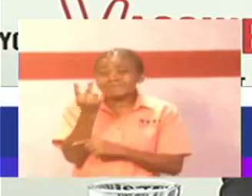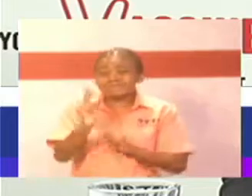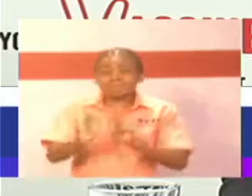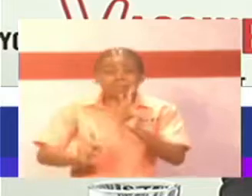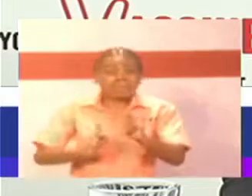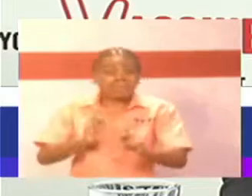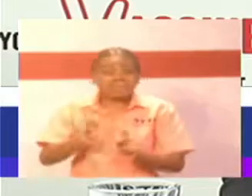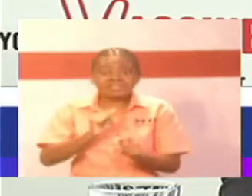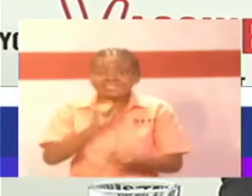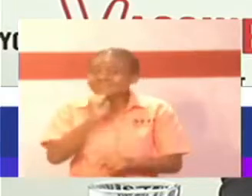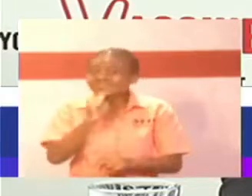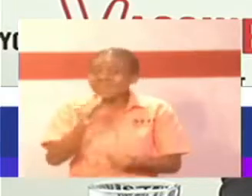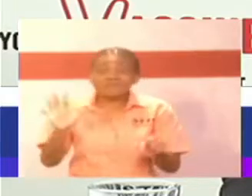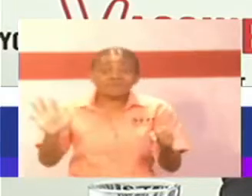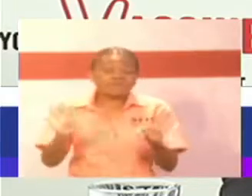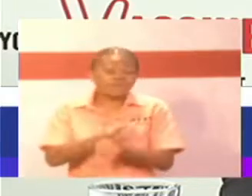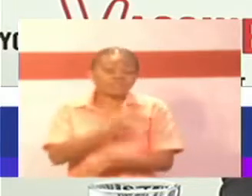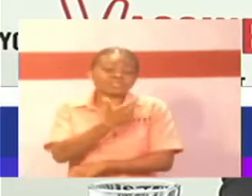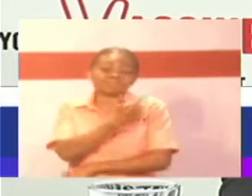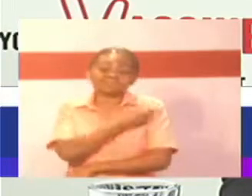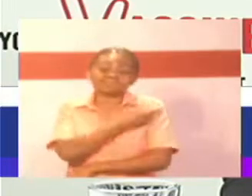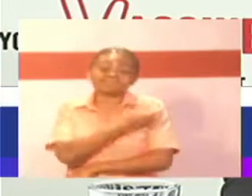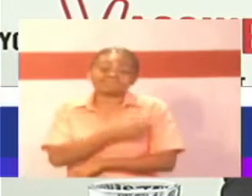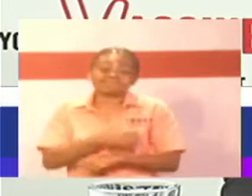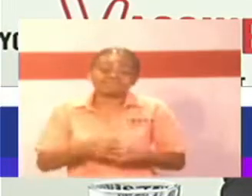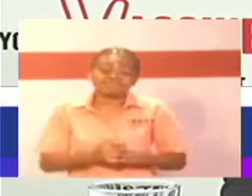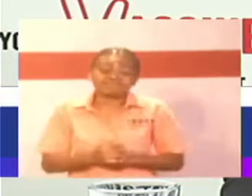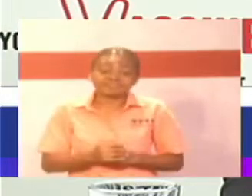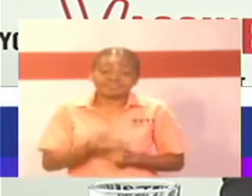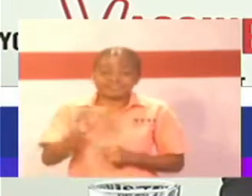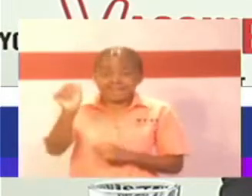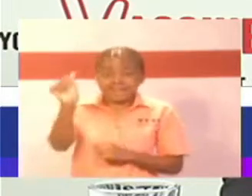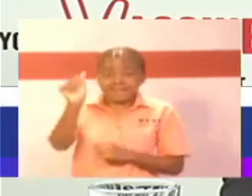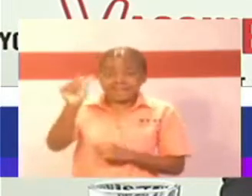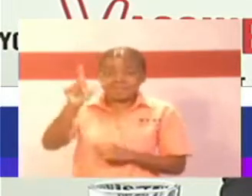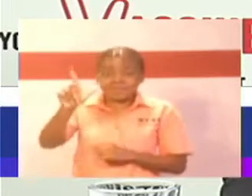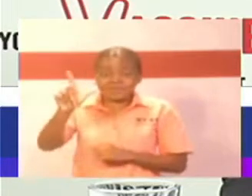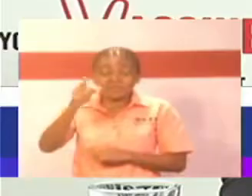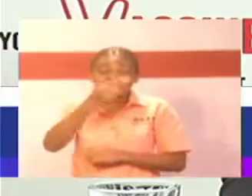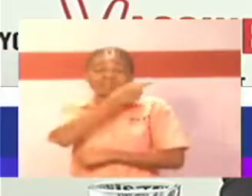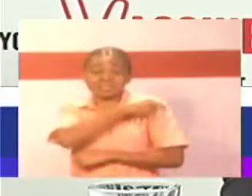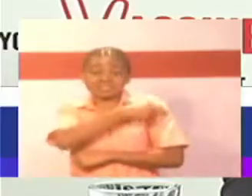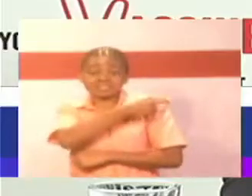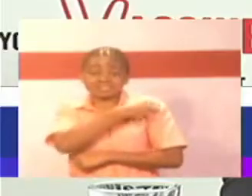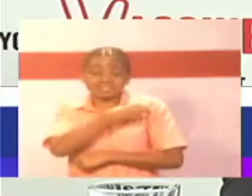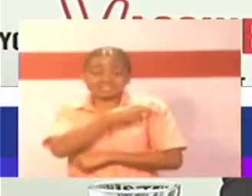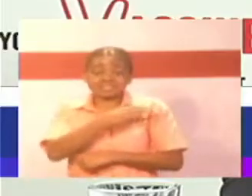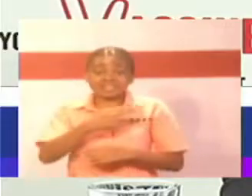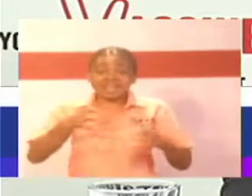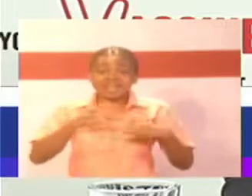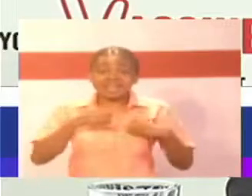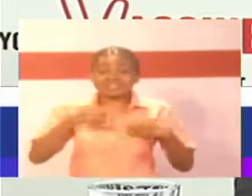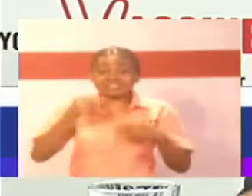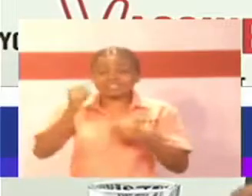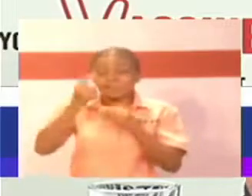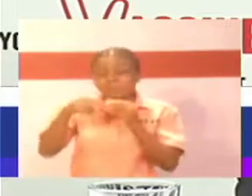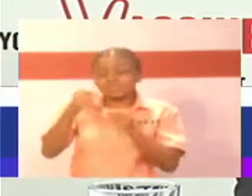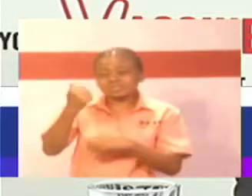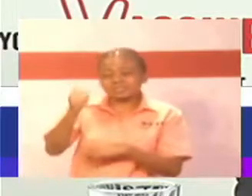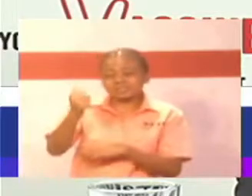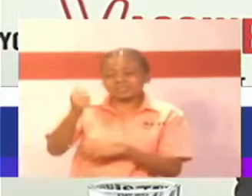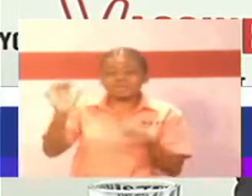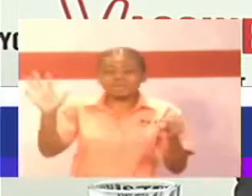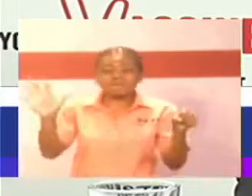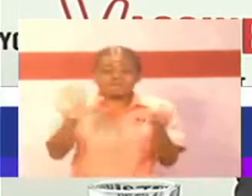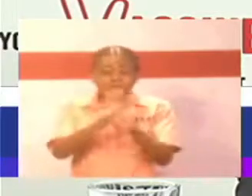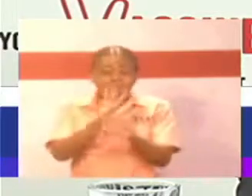fully vaccinated. At the Augustus Long Hospital, there are currently 10 operationalized or fully